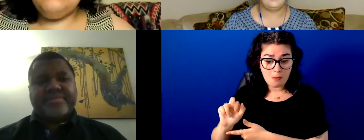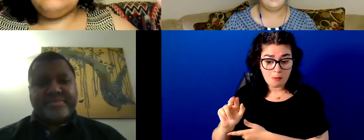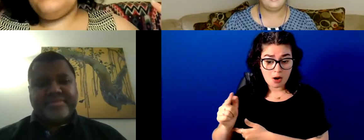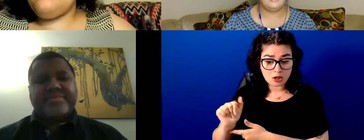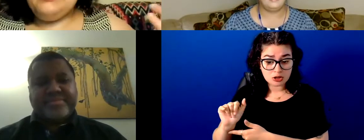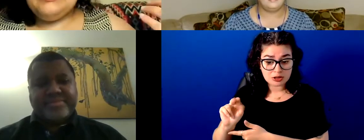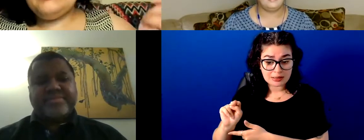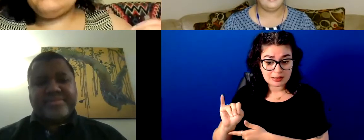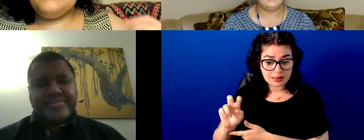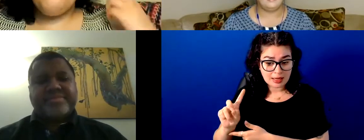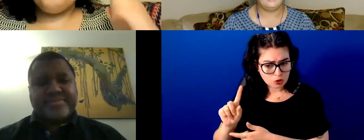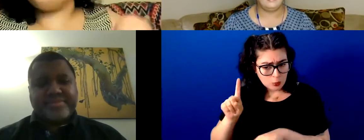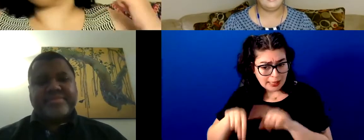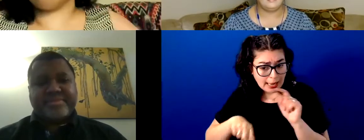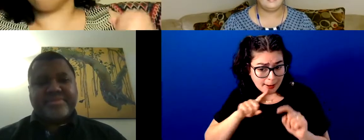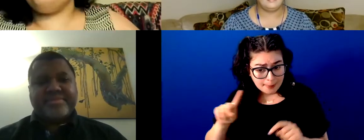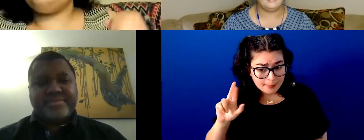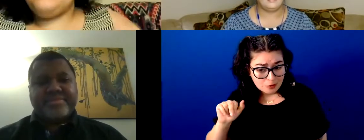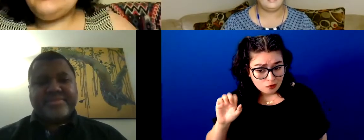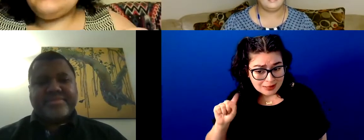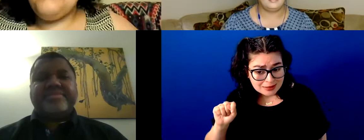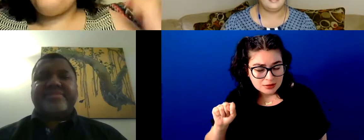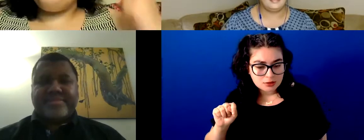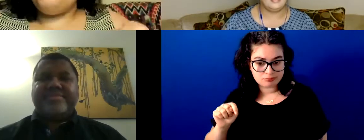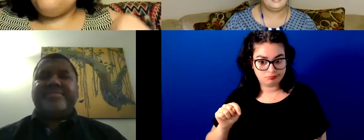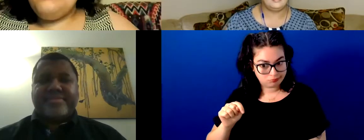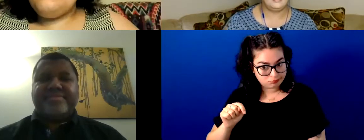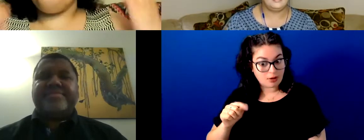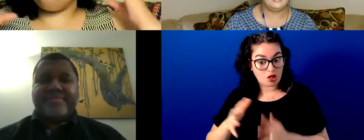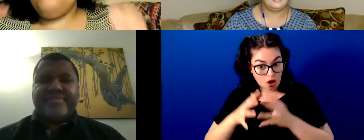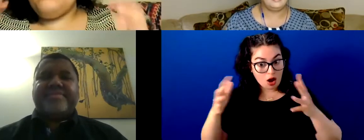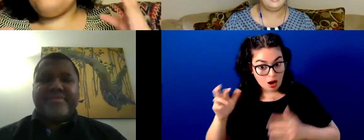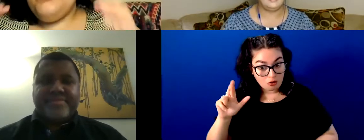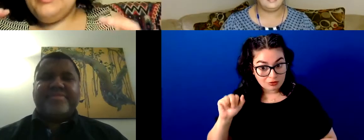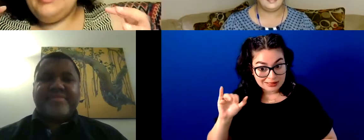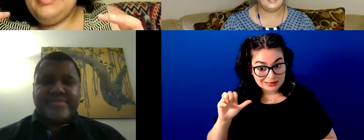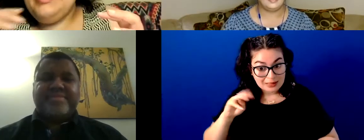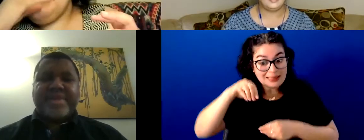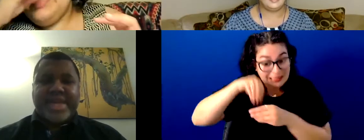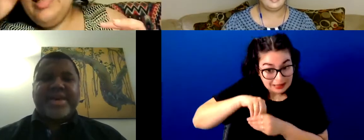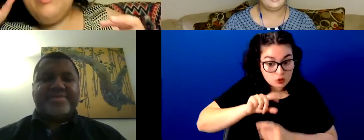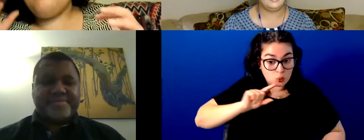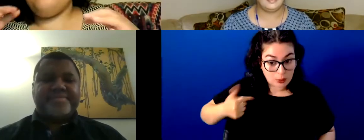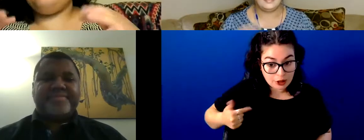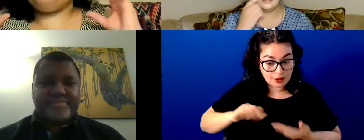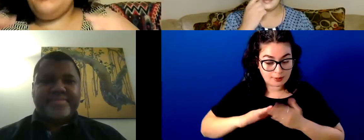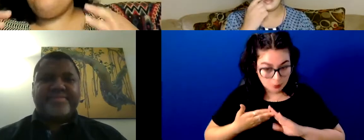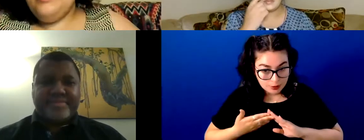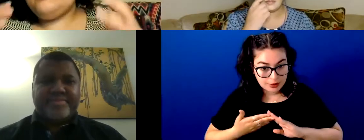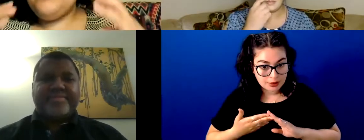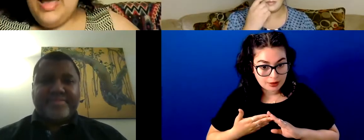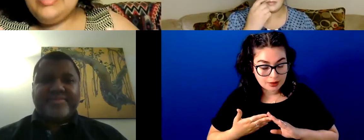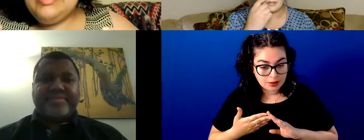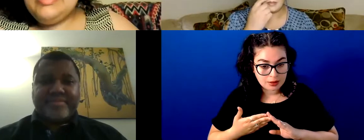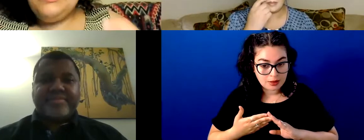possibly also be racist. And it's like, there is so much racism within the queer community that is not